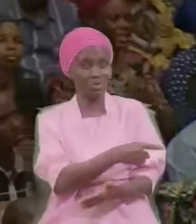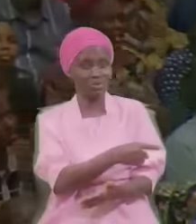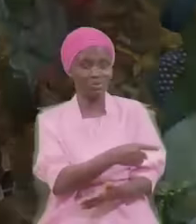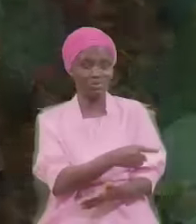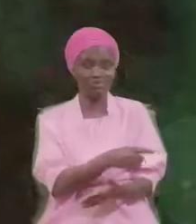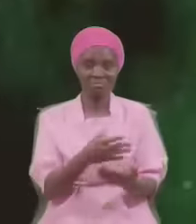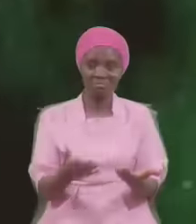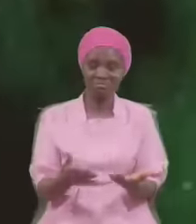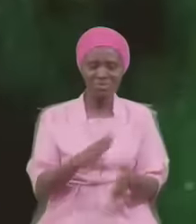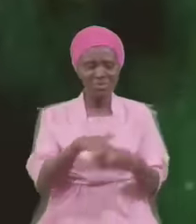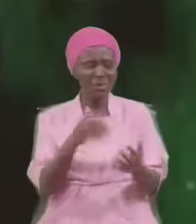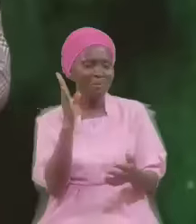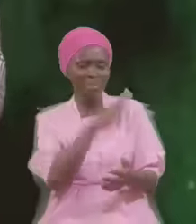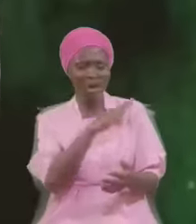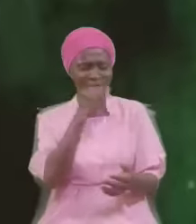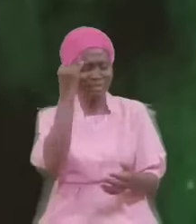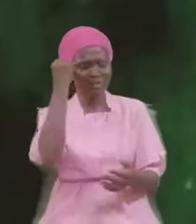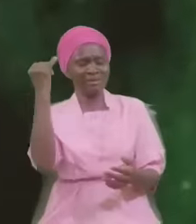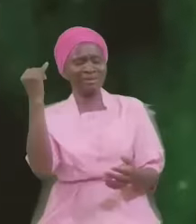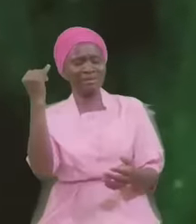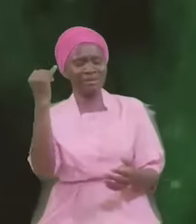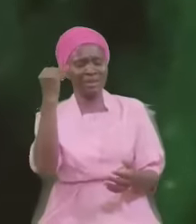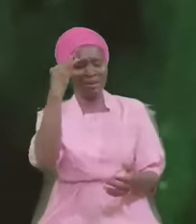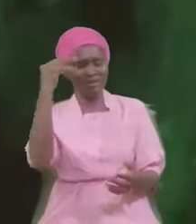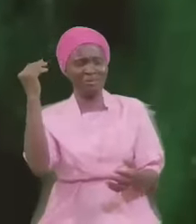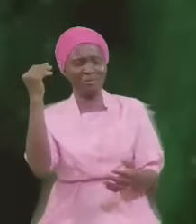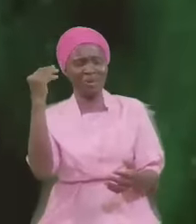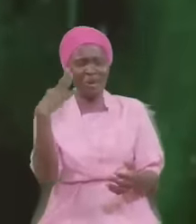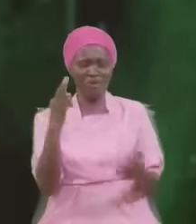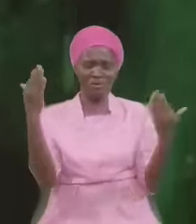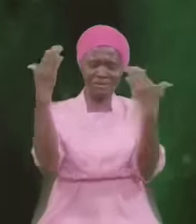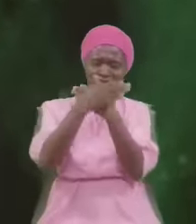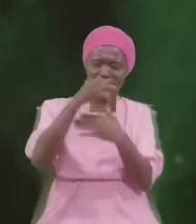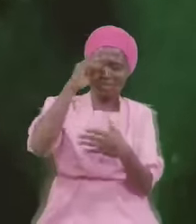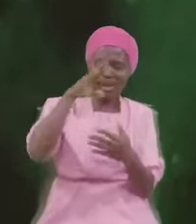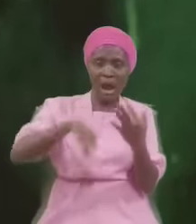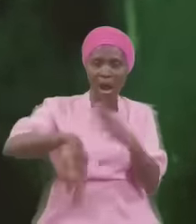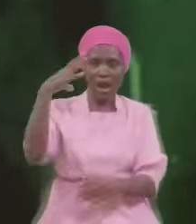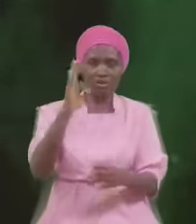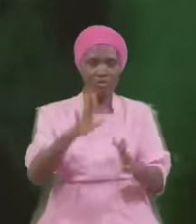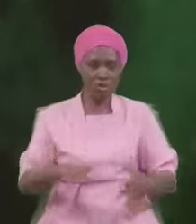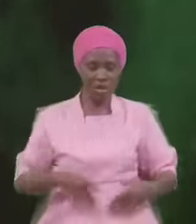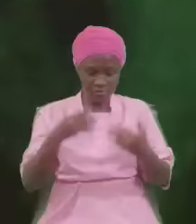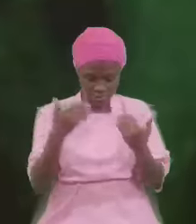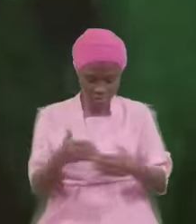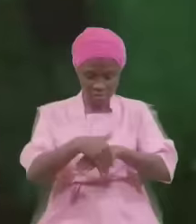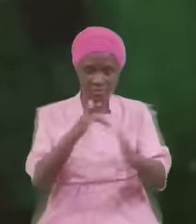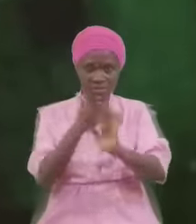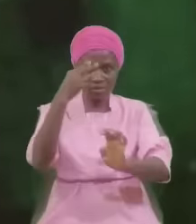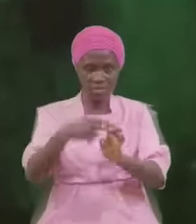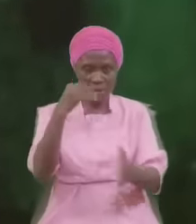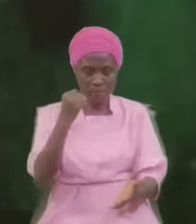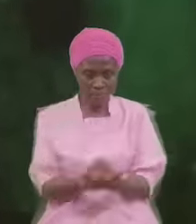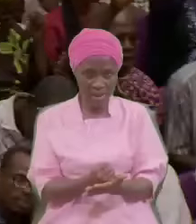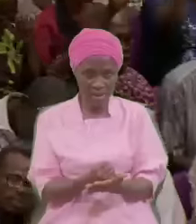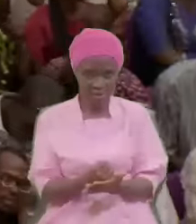those imaginations and manipulations of darkness, out of your life tonight, in Jesus' name.